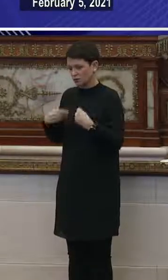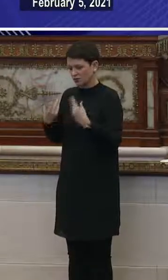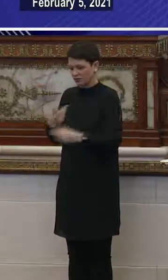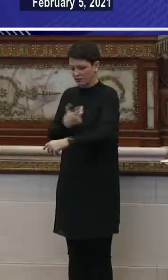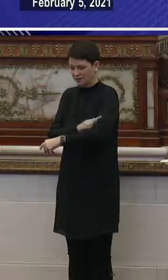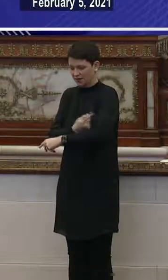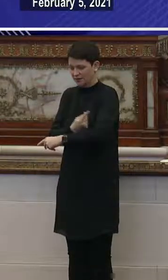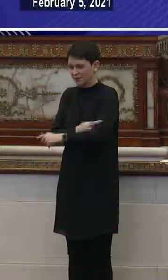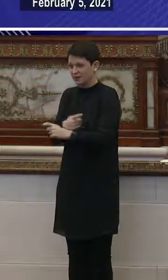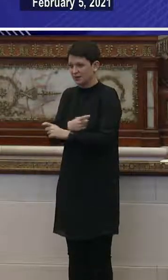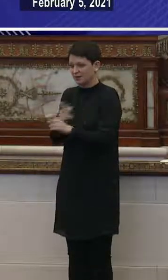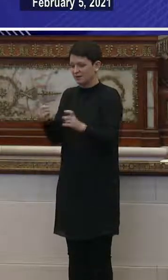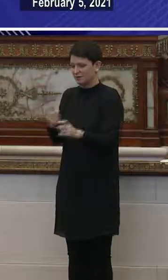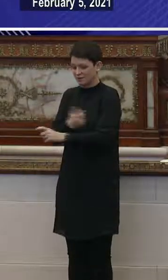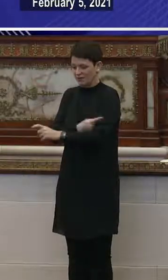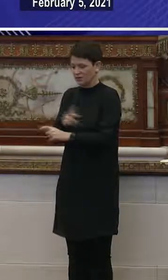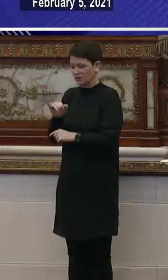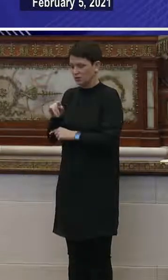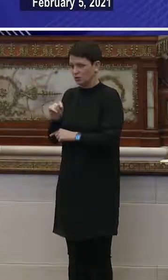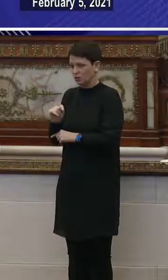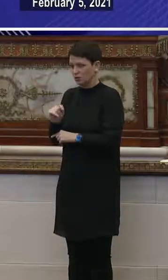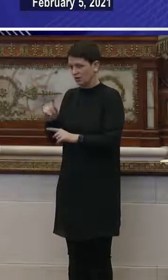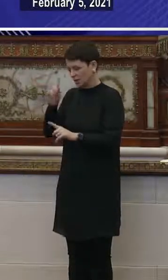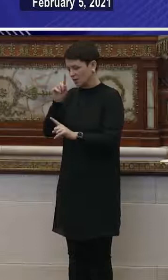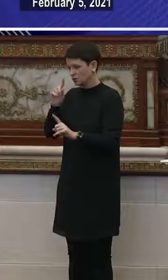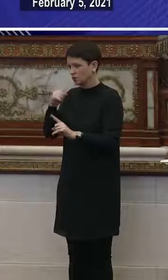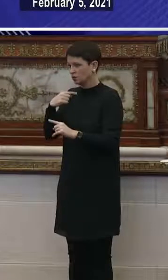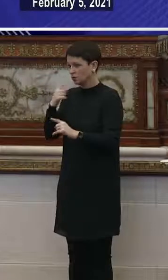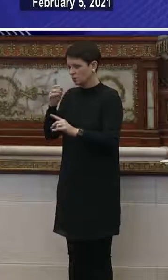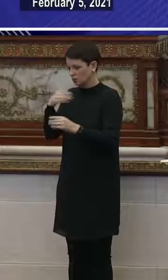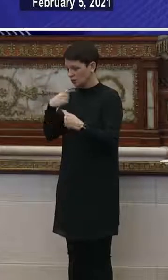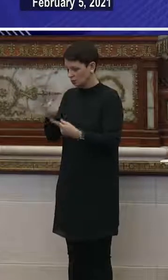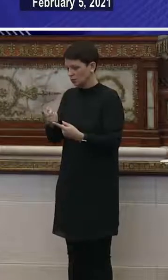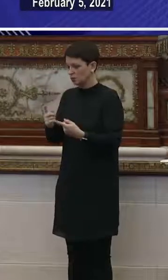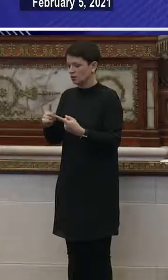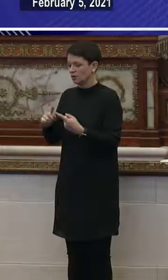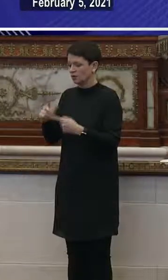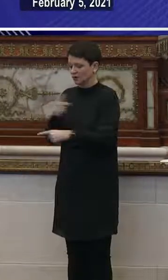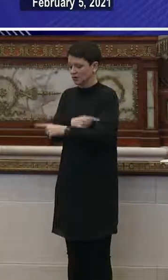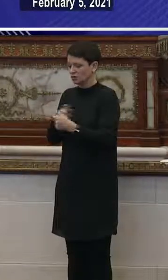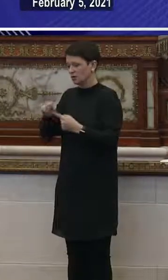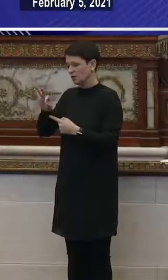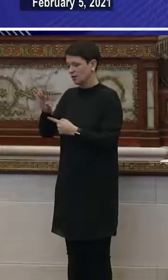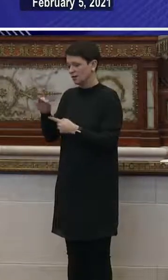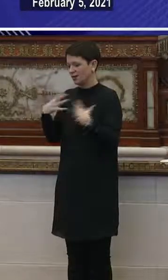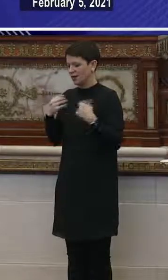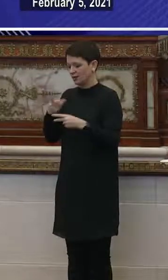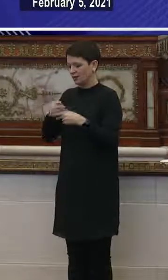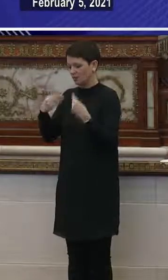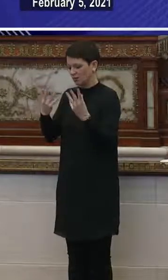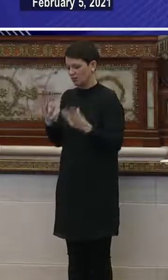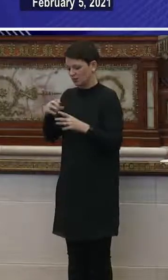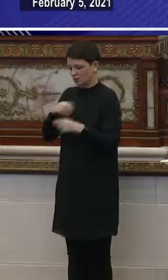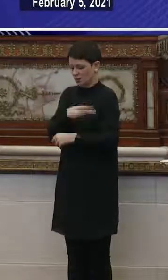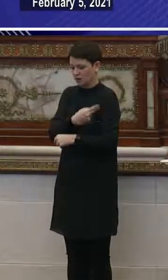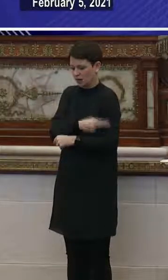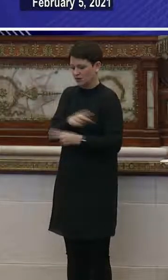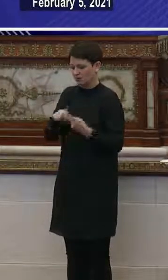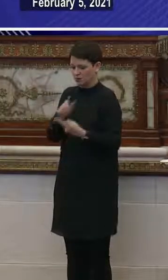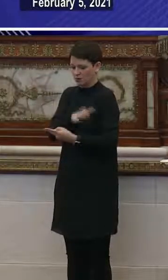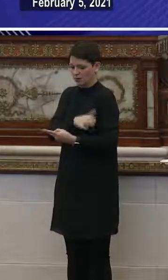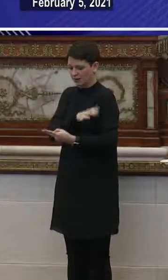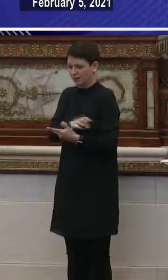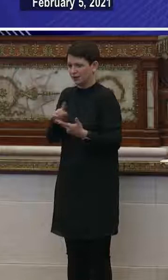Vaccine Distribution Unit has directed COVID vaccine to 98 healthcare providers, including hospitals,